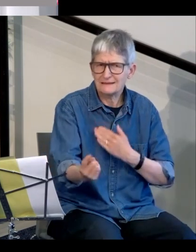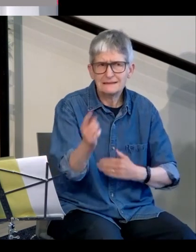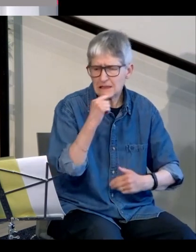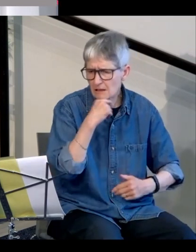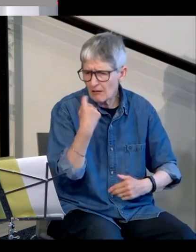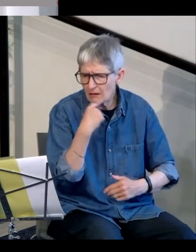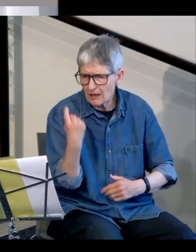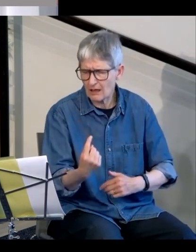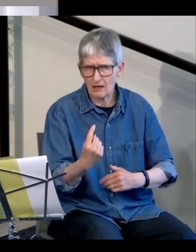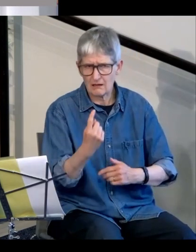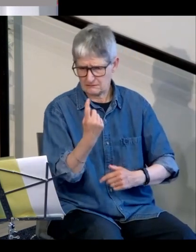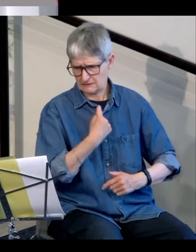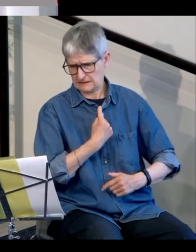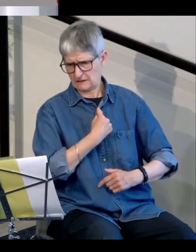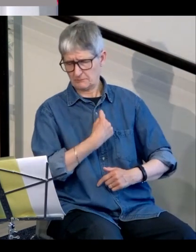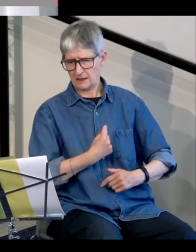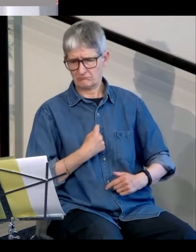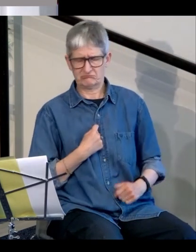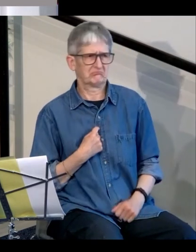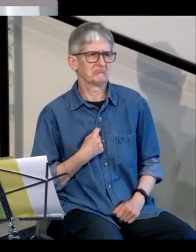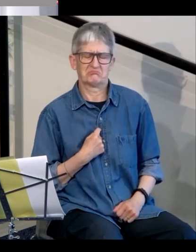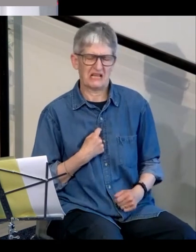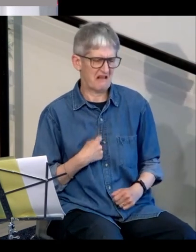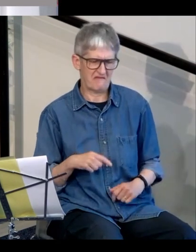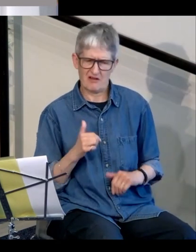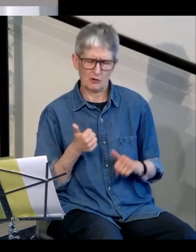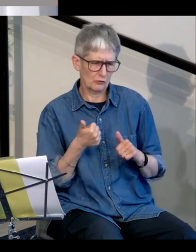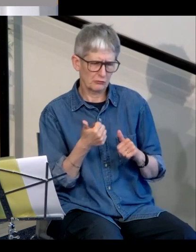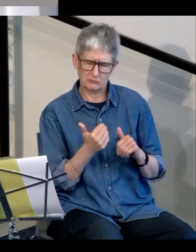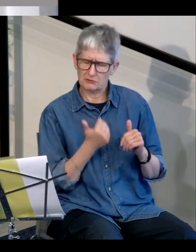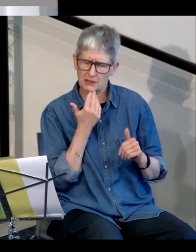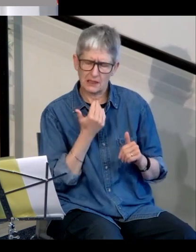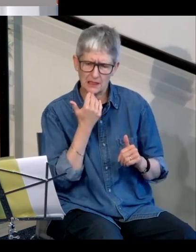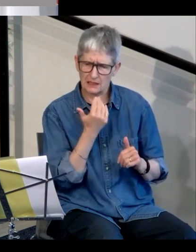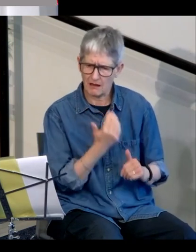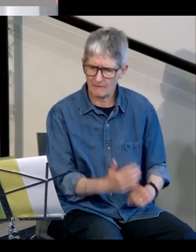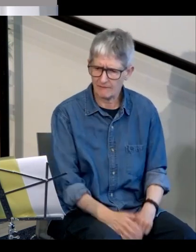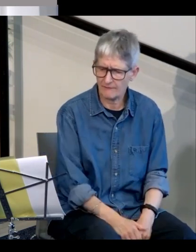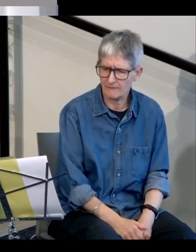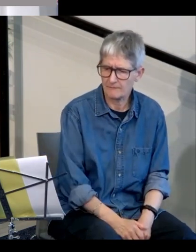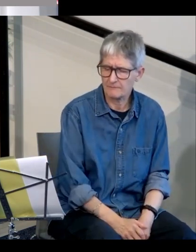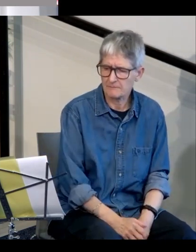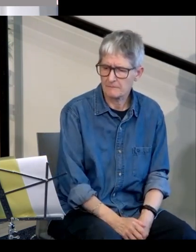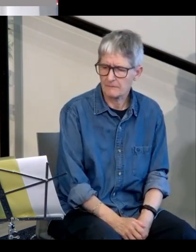Every single lie that tells me I will never measure up.